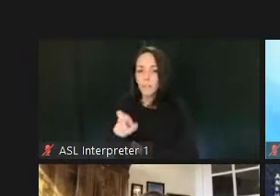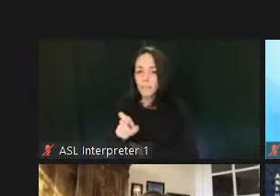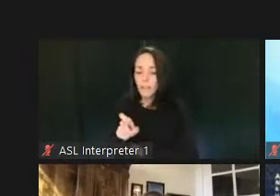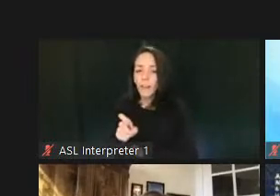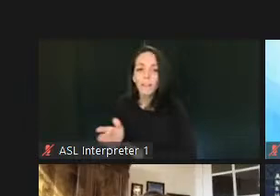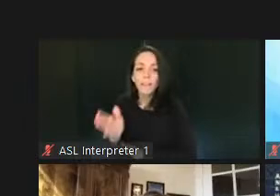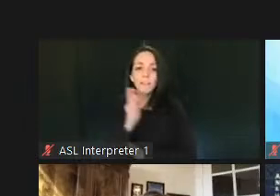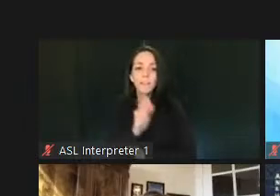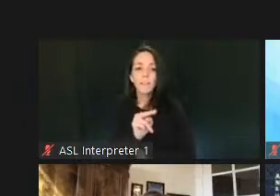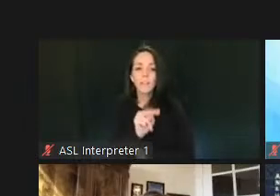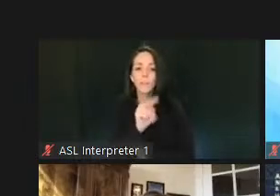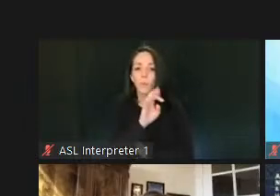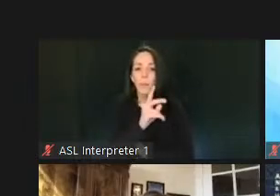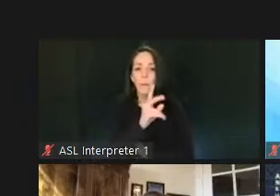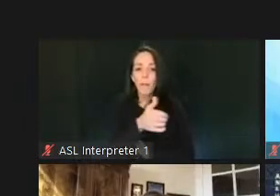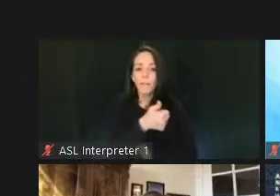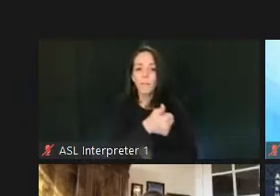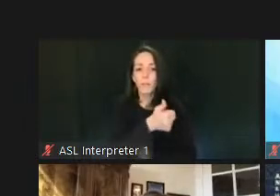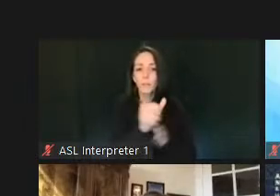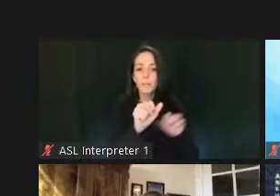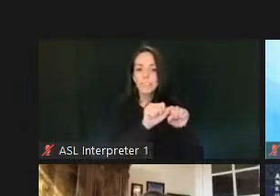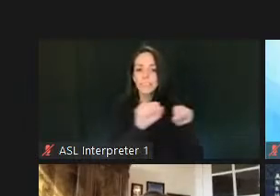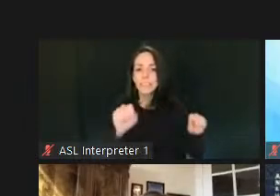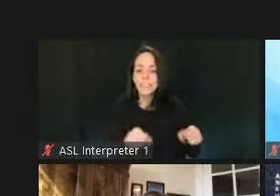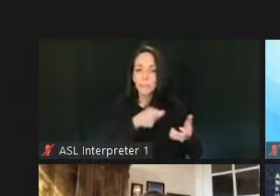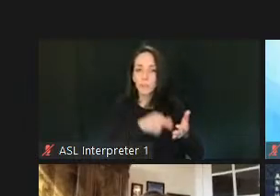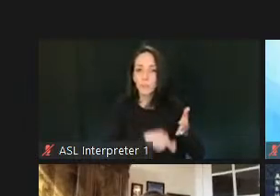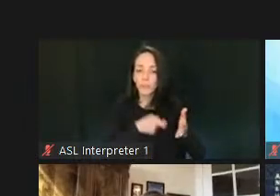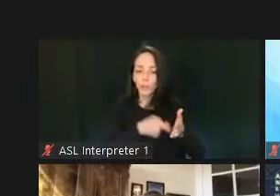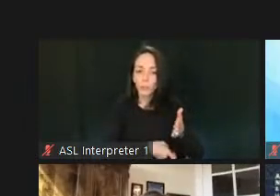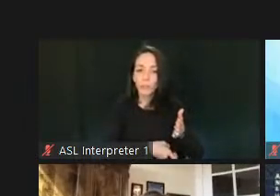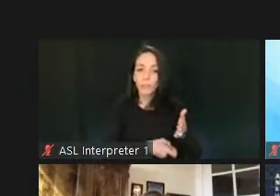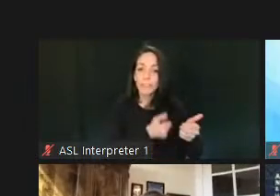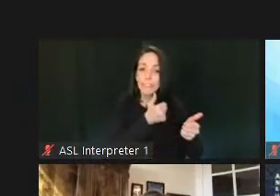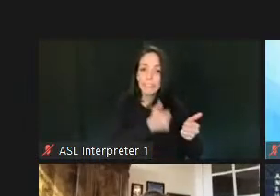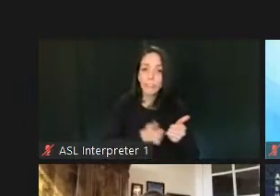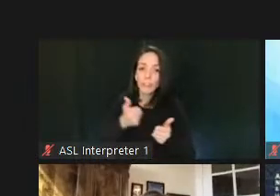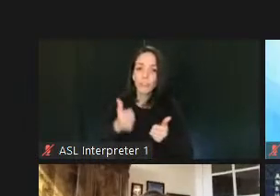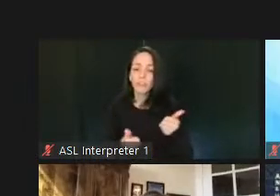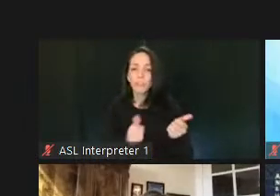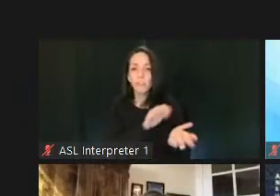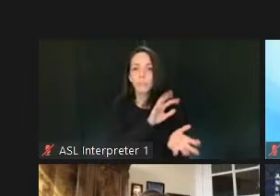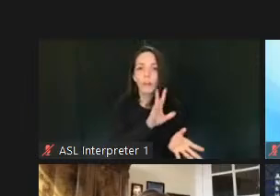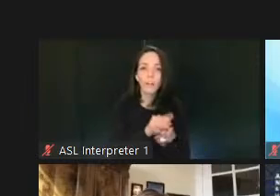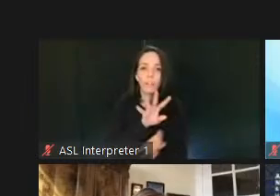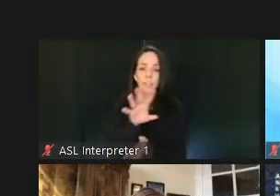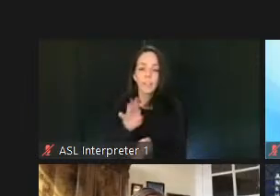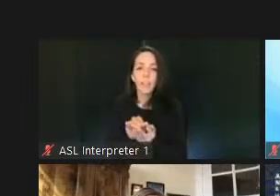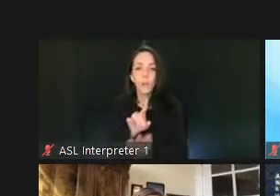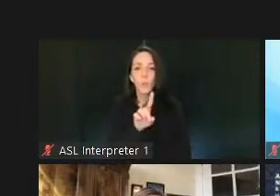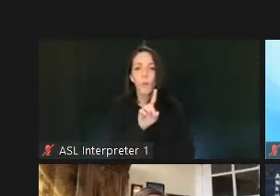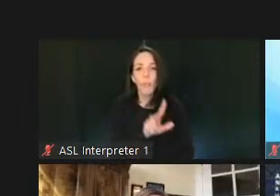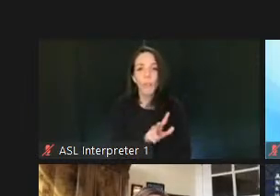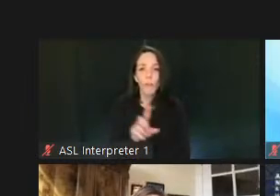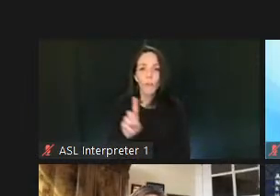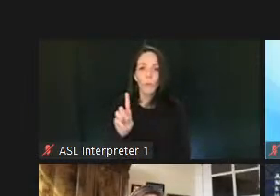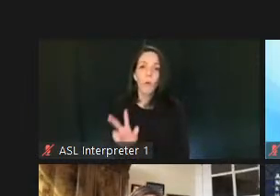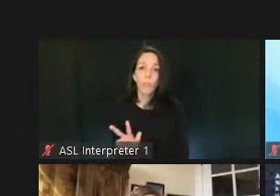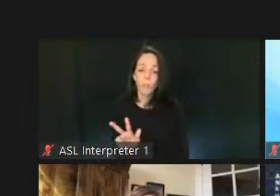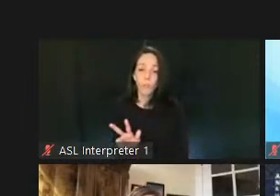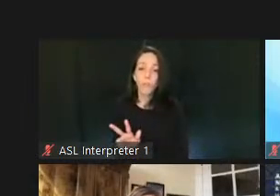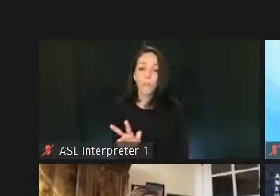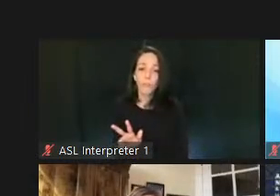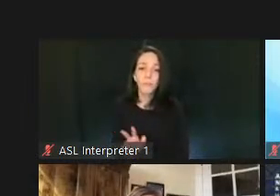transportation system development charge, each of those representing roughly almost a third of the total funding that was